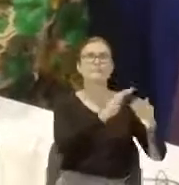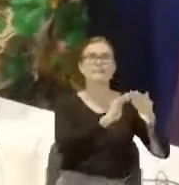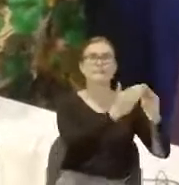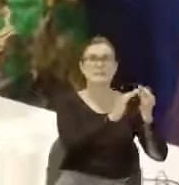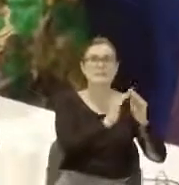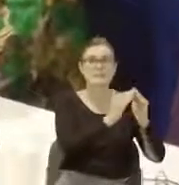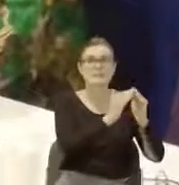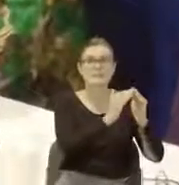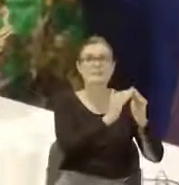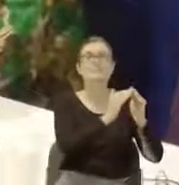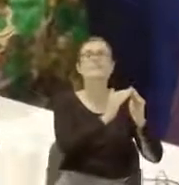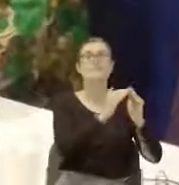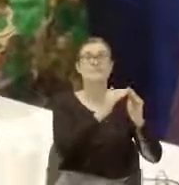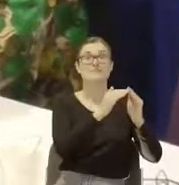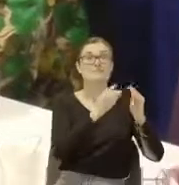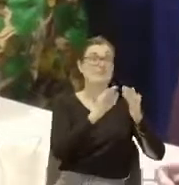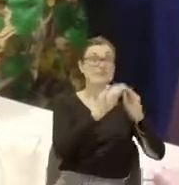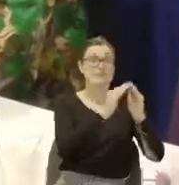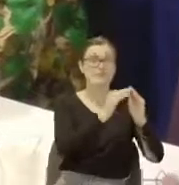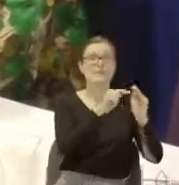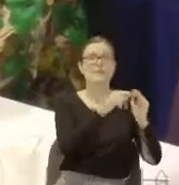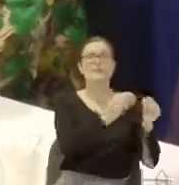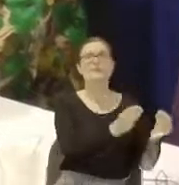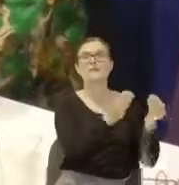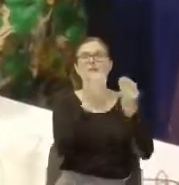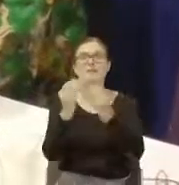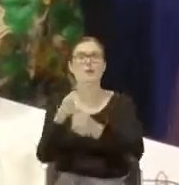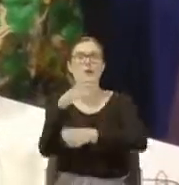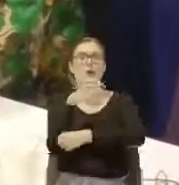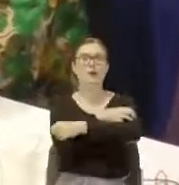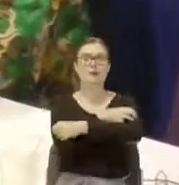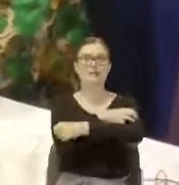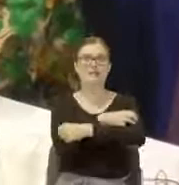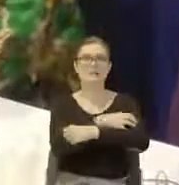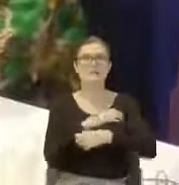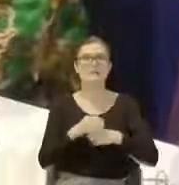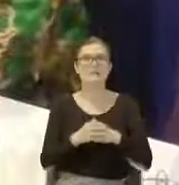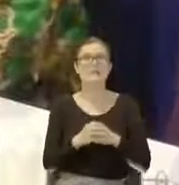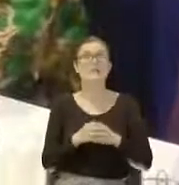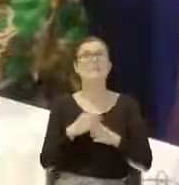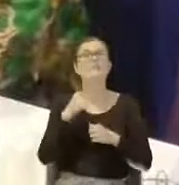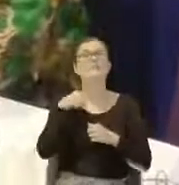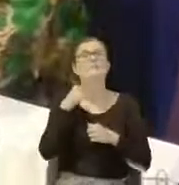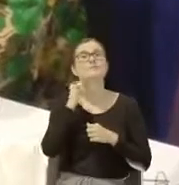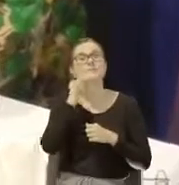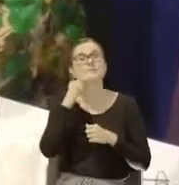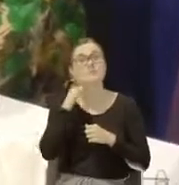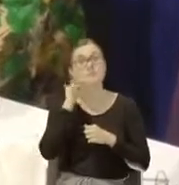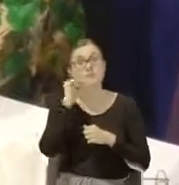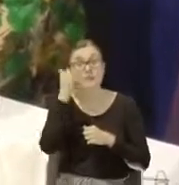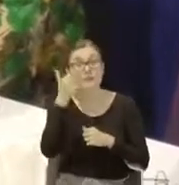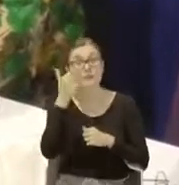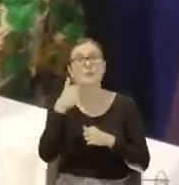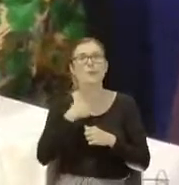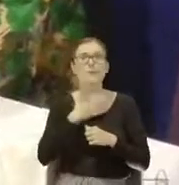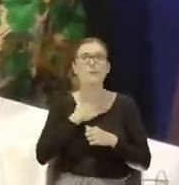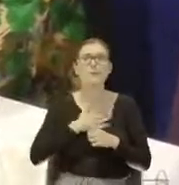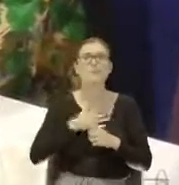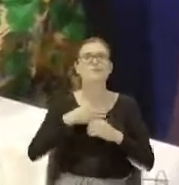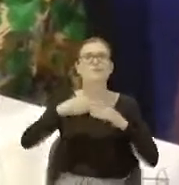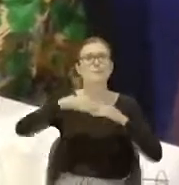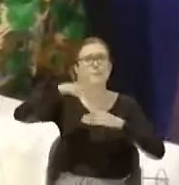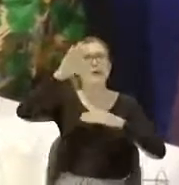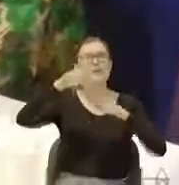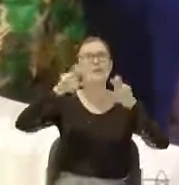chance to deepen that conversation. The services of care that you talked about, the fact that